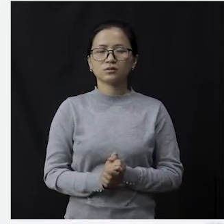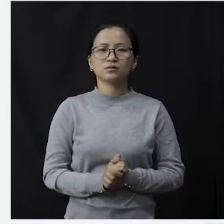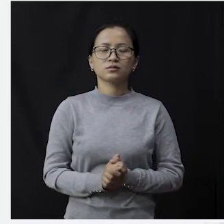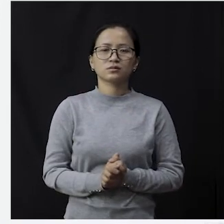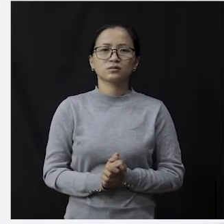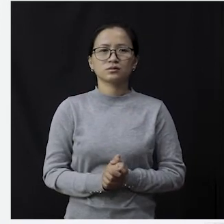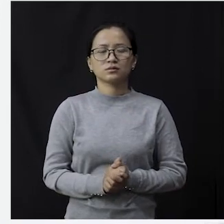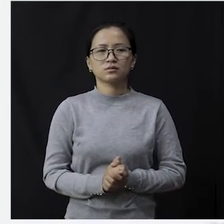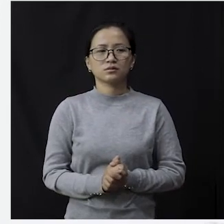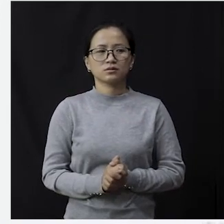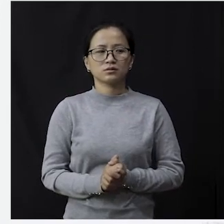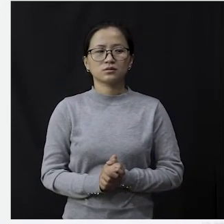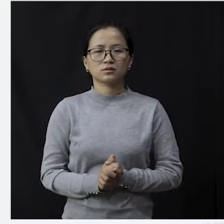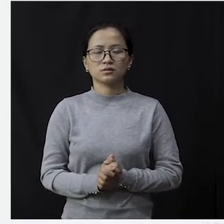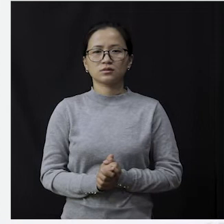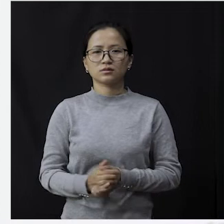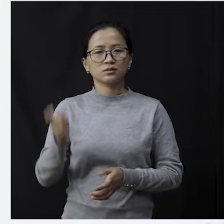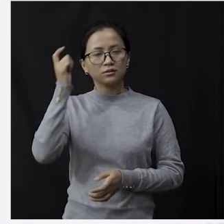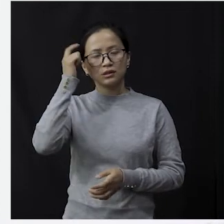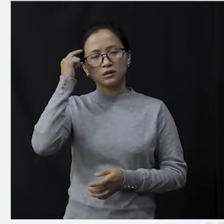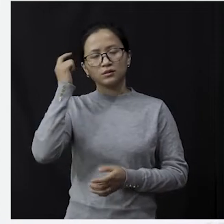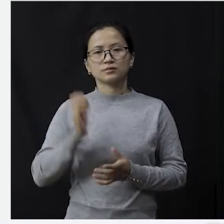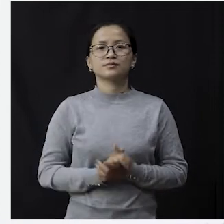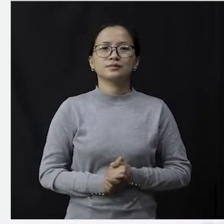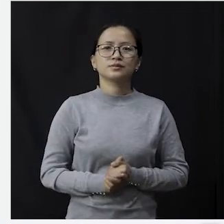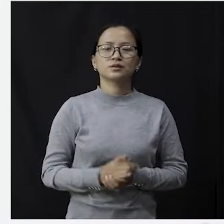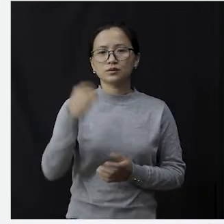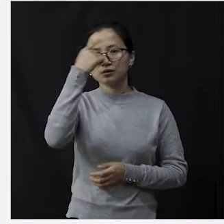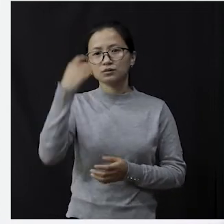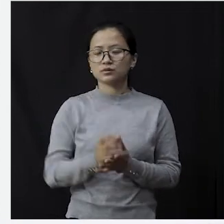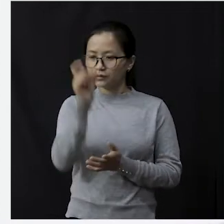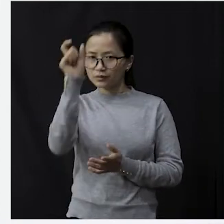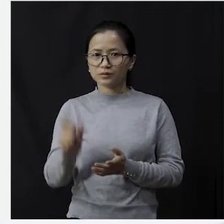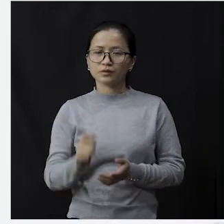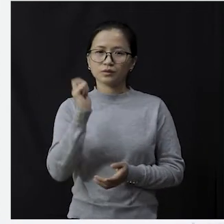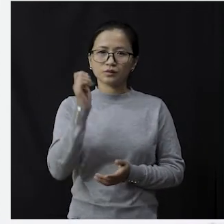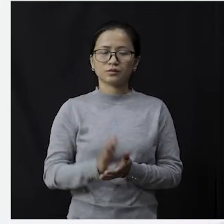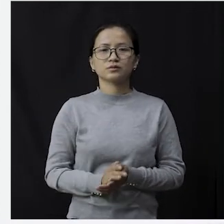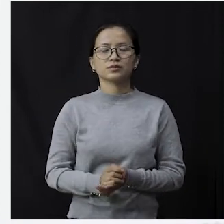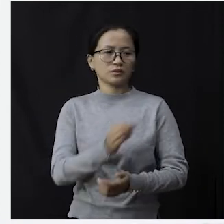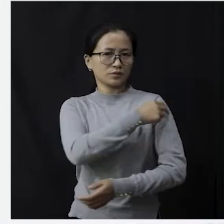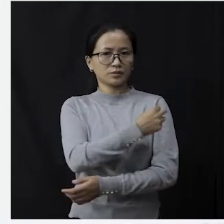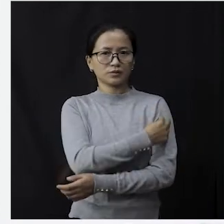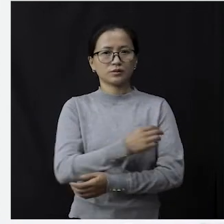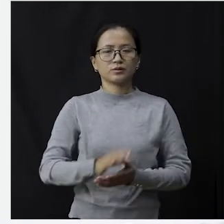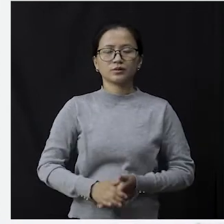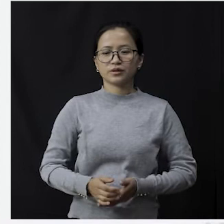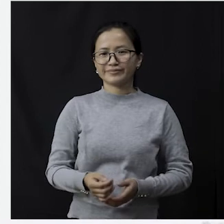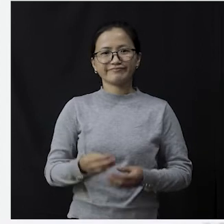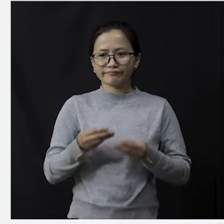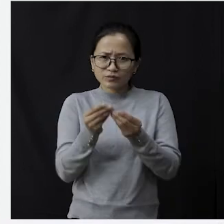questions. I want you to think. So, who is the person that works in the hospital and treat the